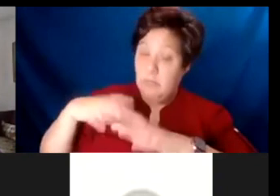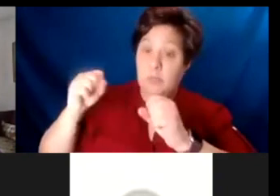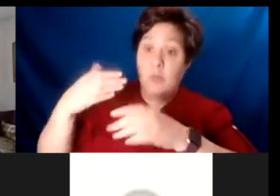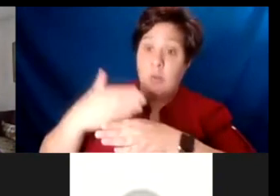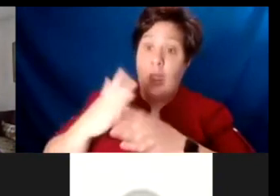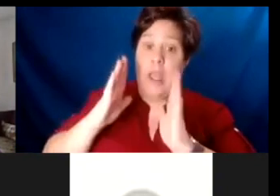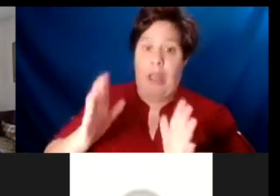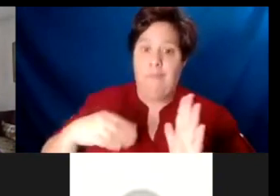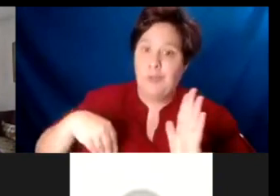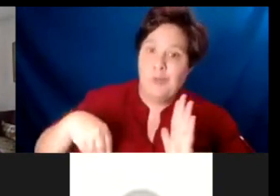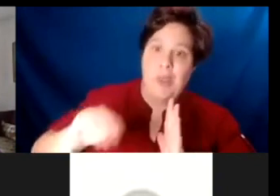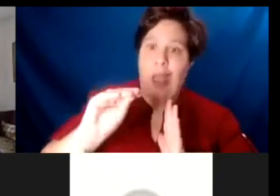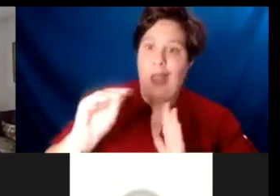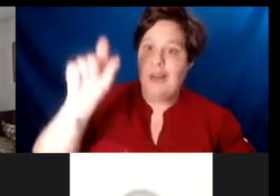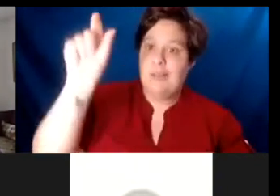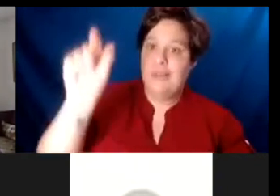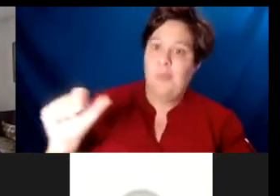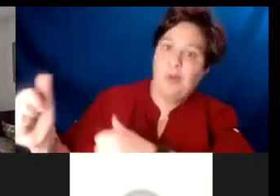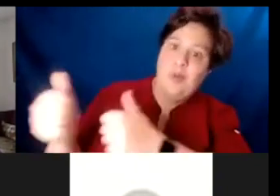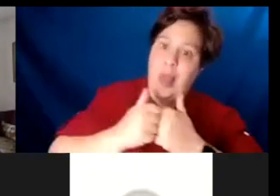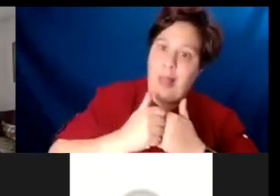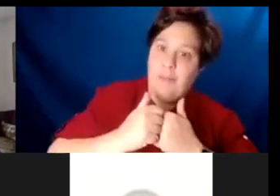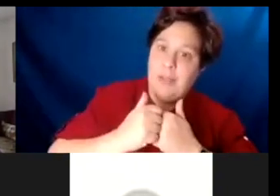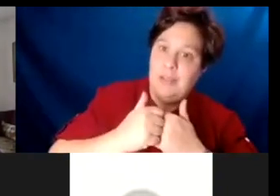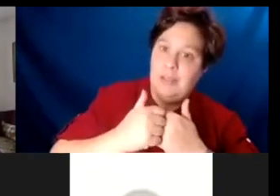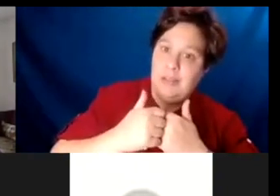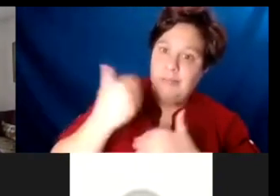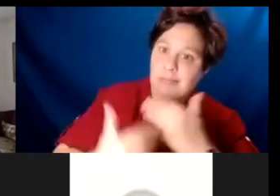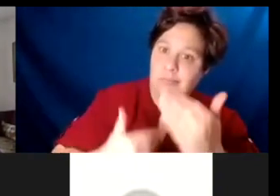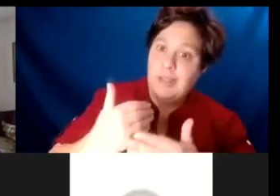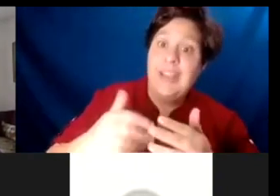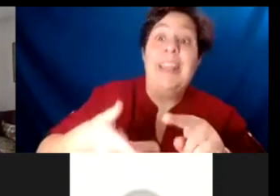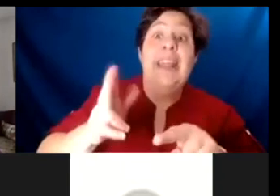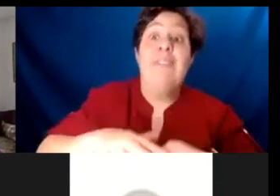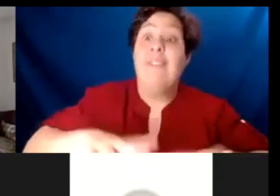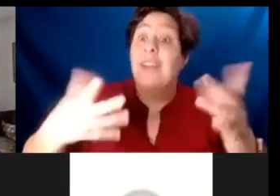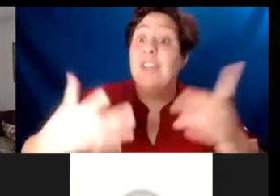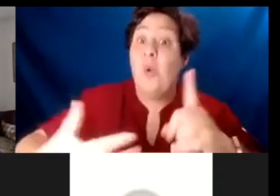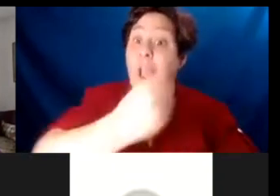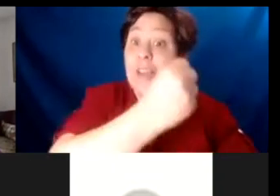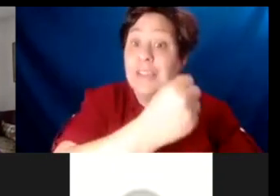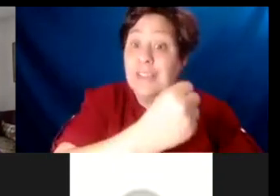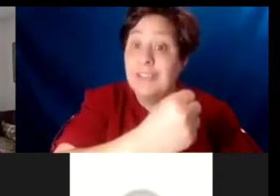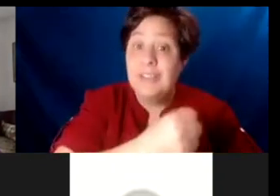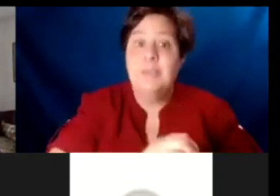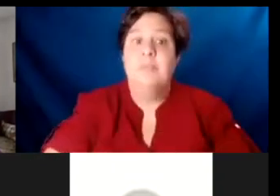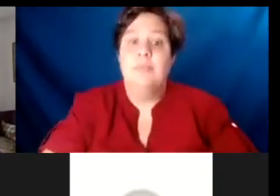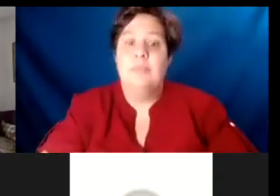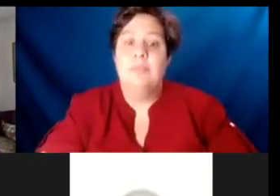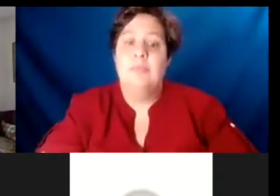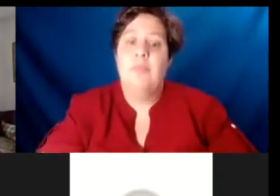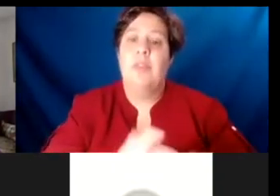have to pay somebody to help me do it, even if I don't get it. So